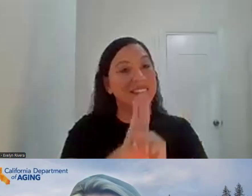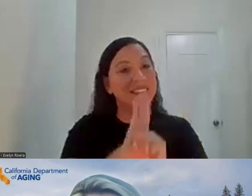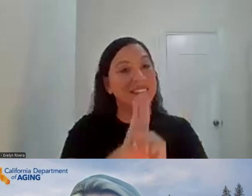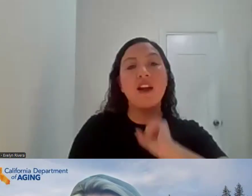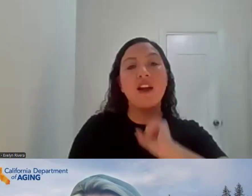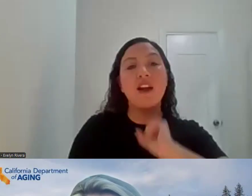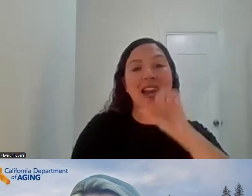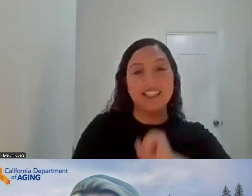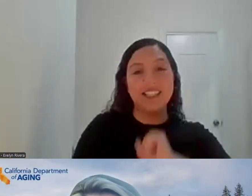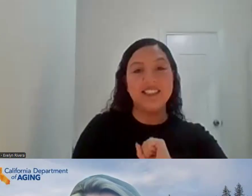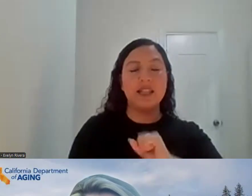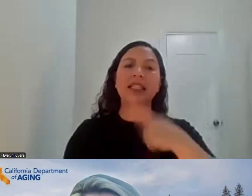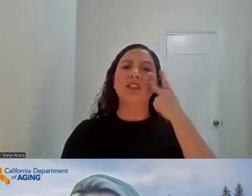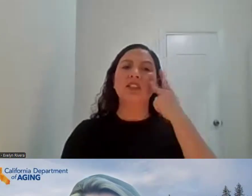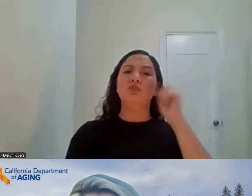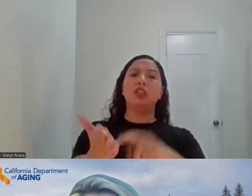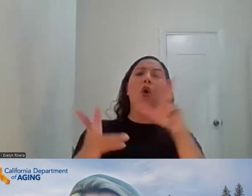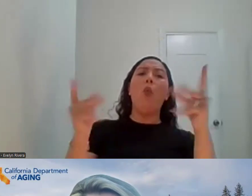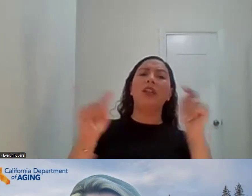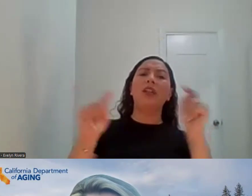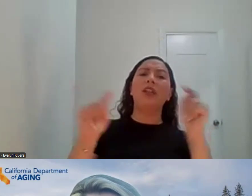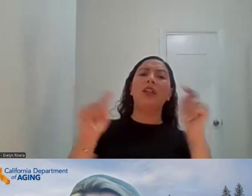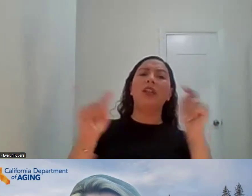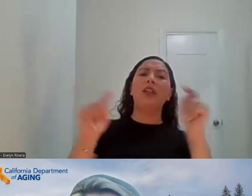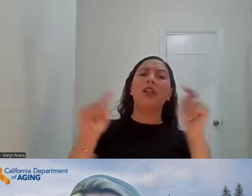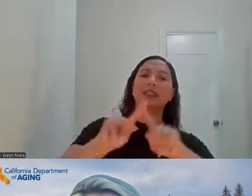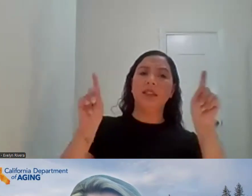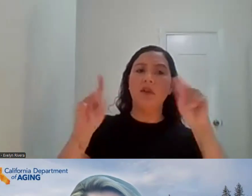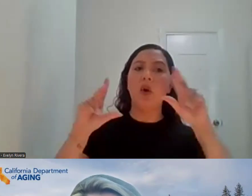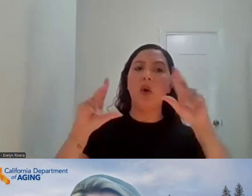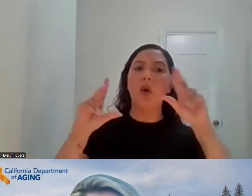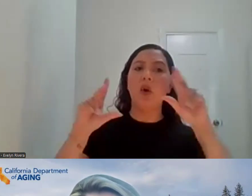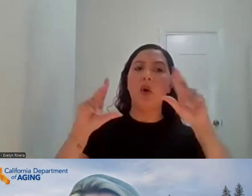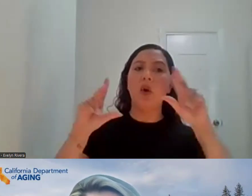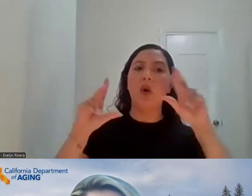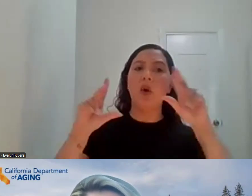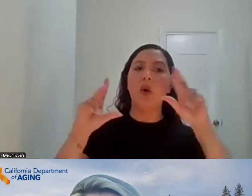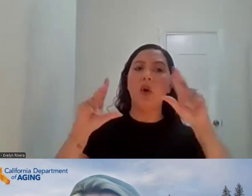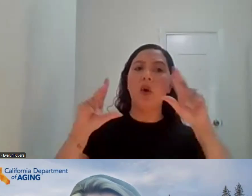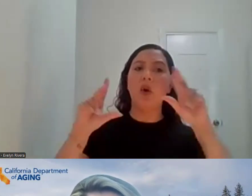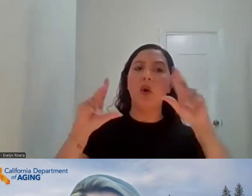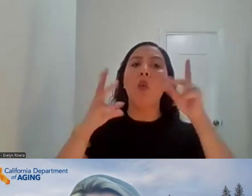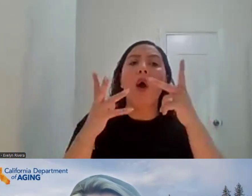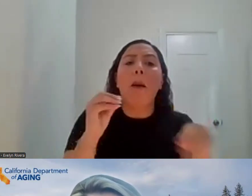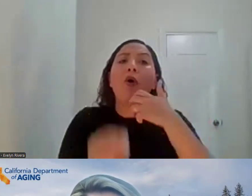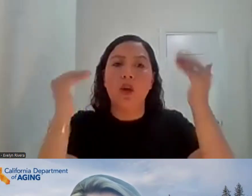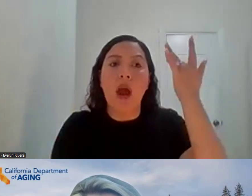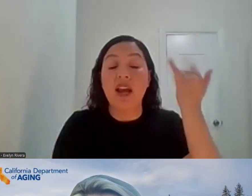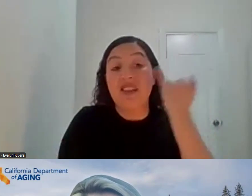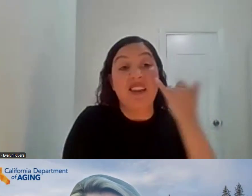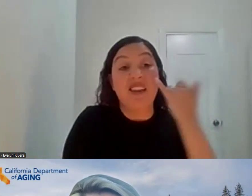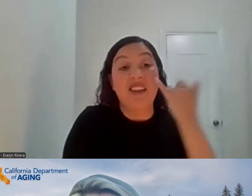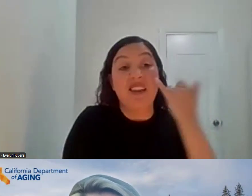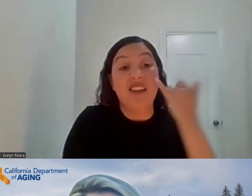identify how one's lived experience is different, we cannot serve all of the people who are